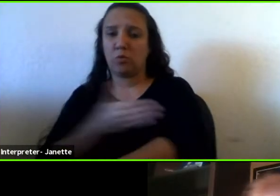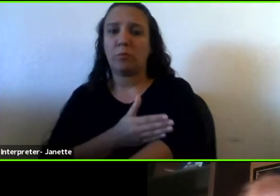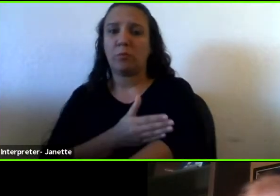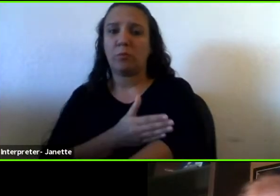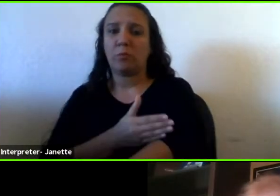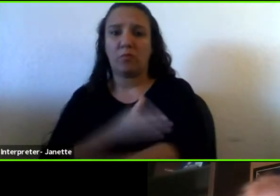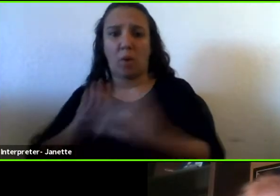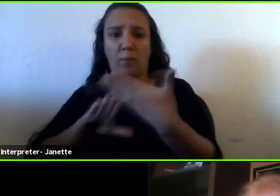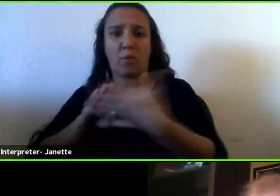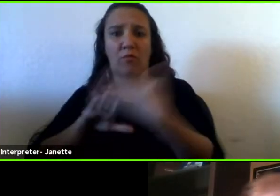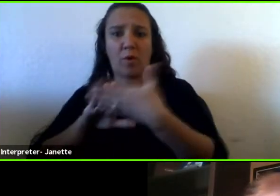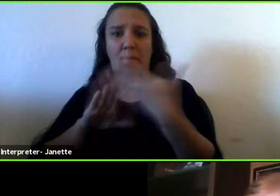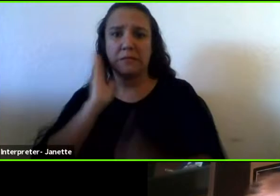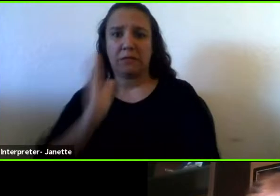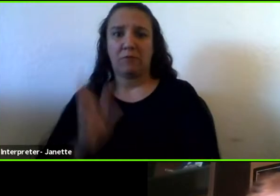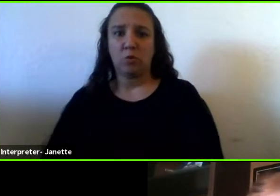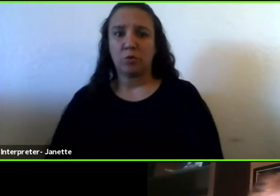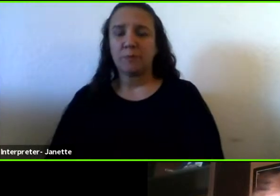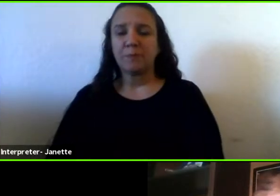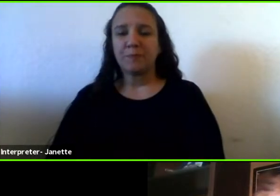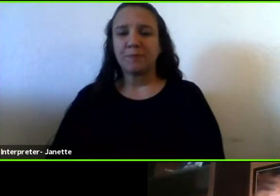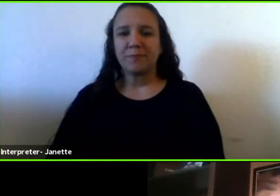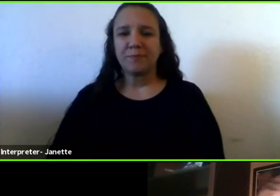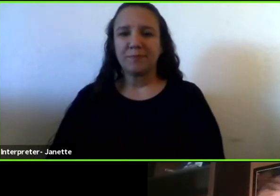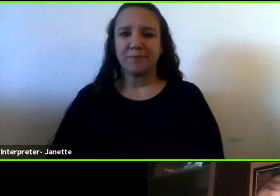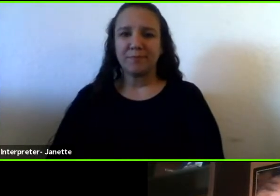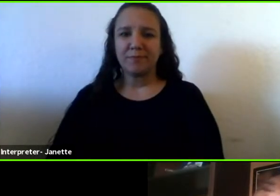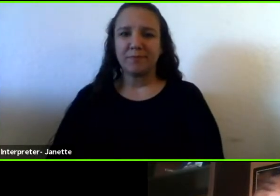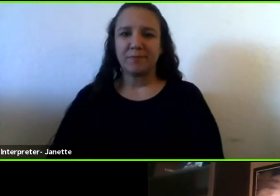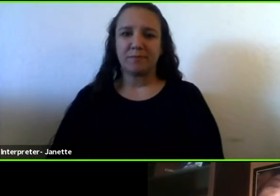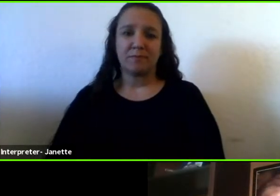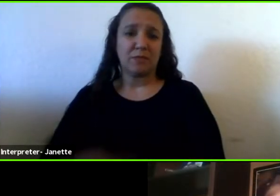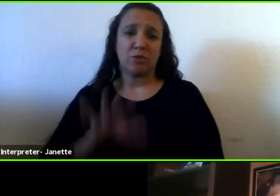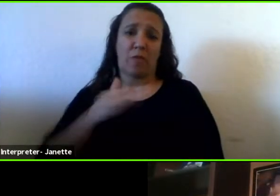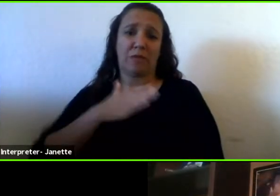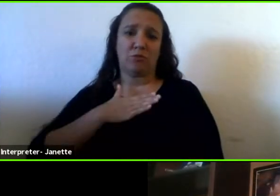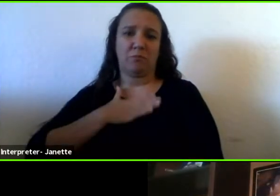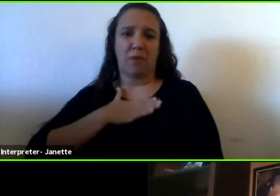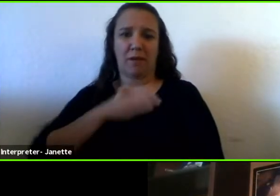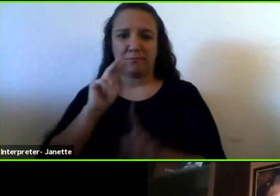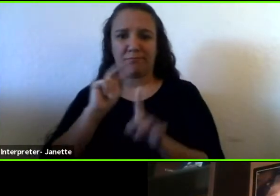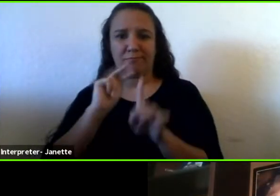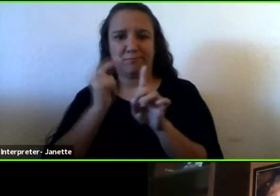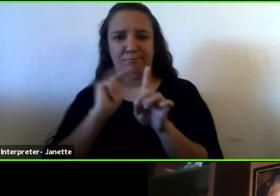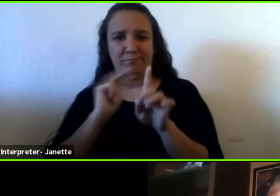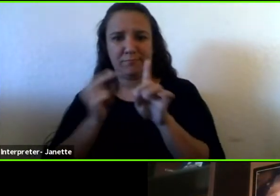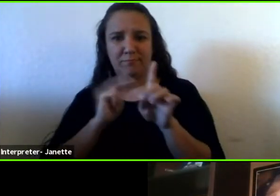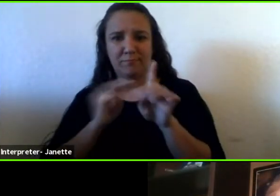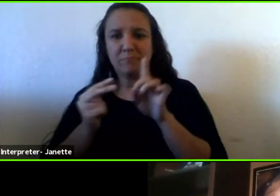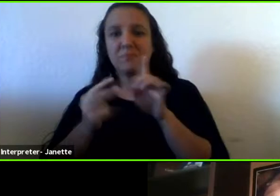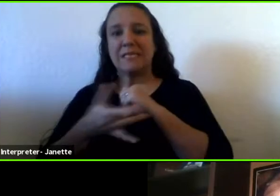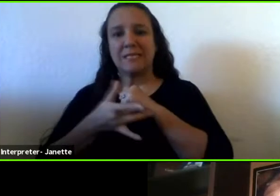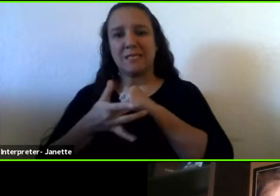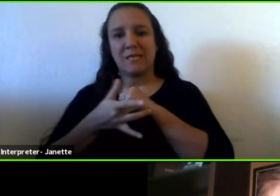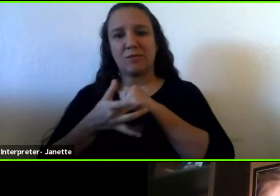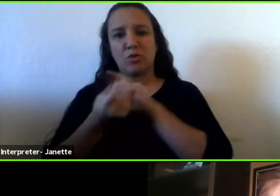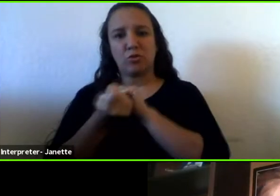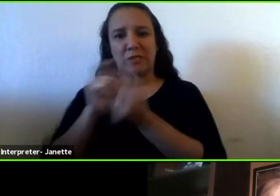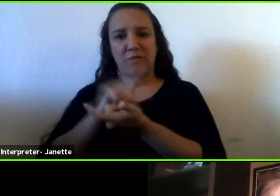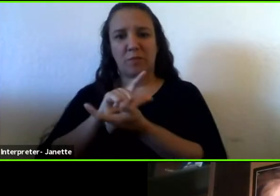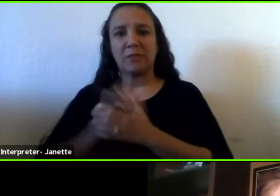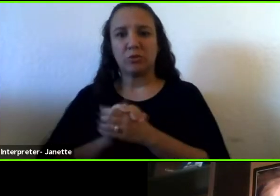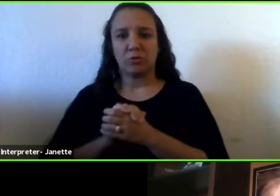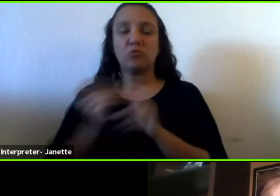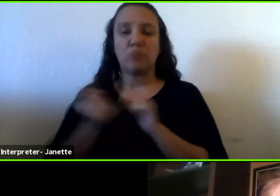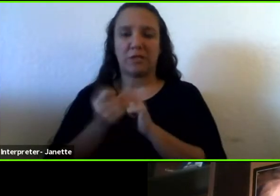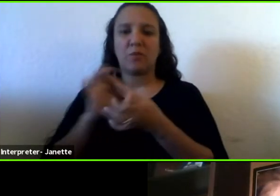So that's just a quick snapshot of my view of sort of digital transformation and all the things that we need to do